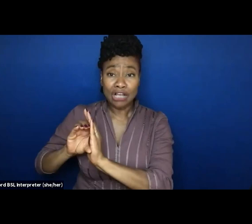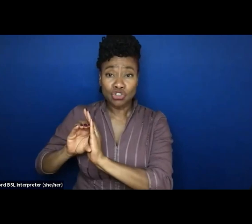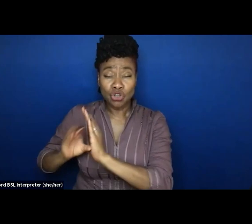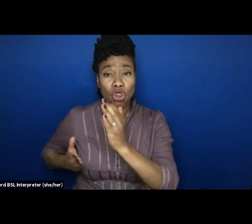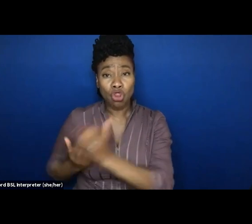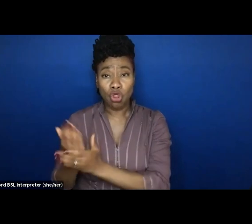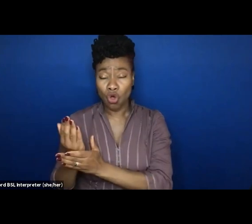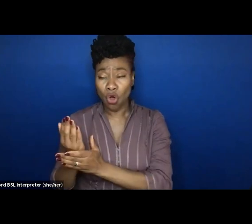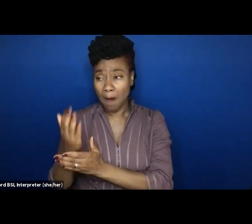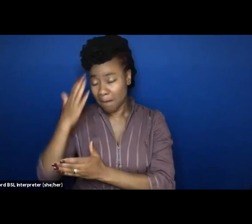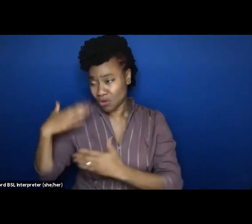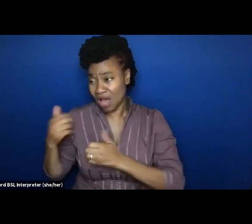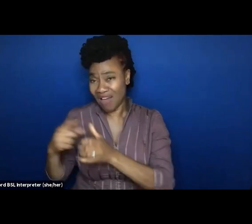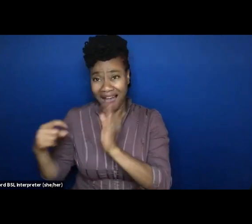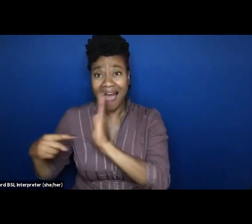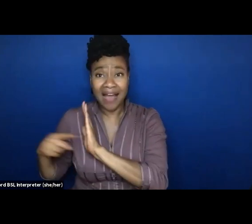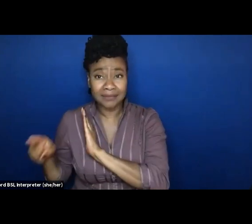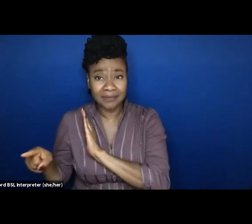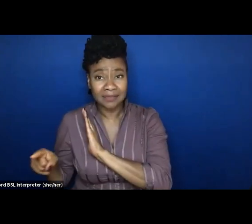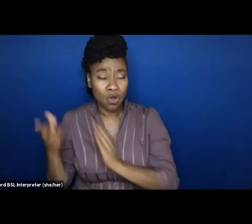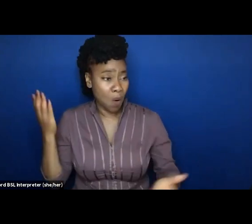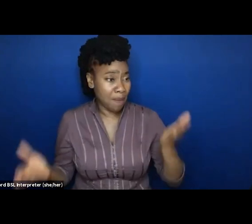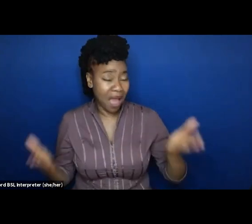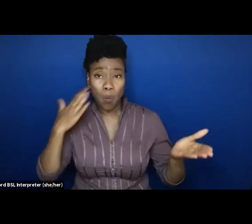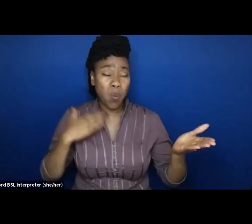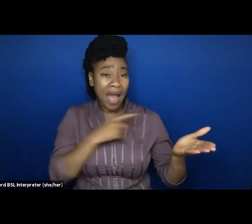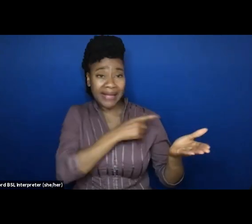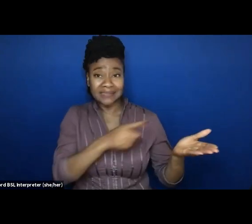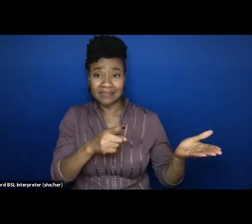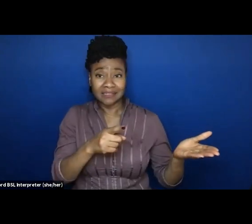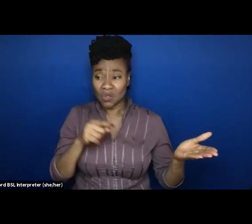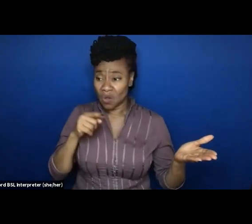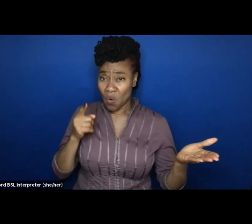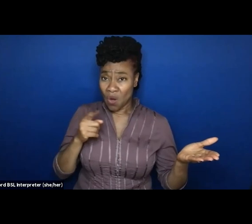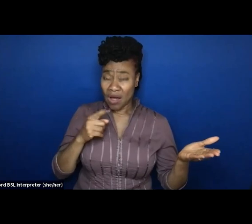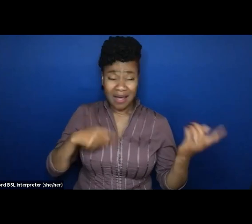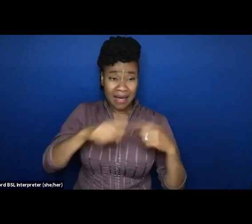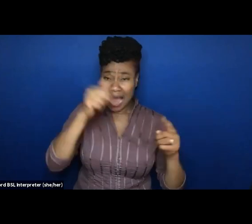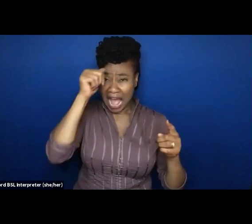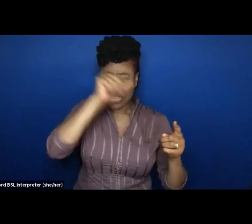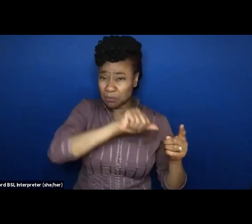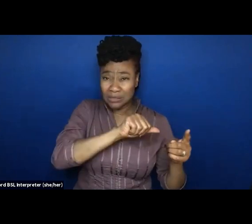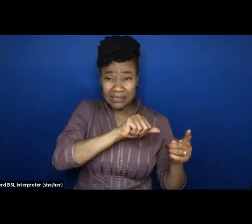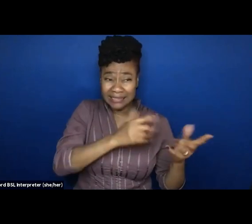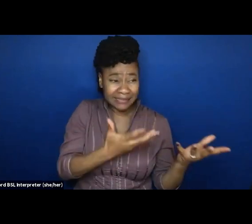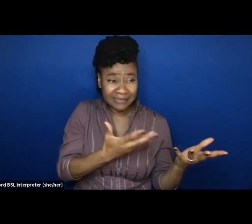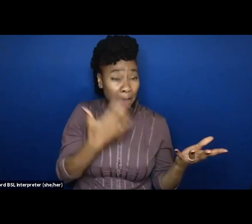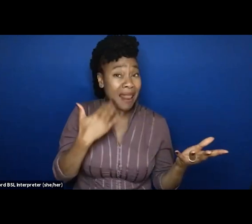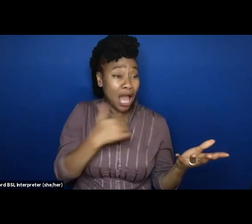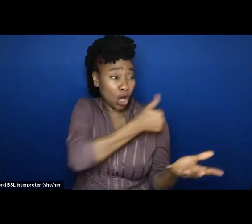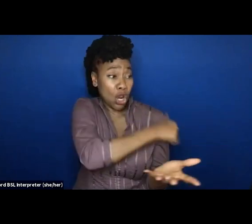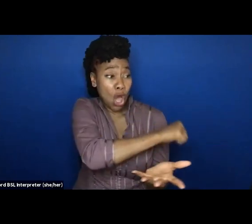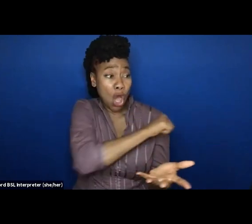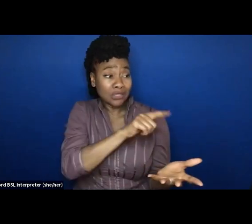counterparts, this wealth of cultural expertise is rarely tapped into. Black nurses are less represented at